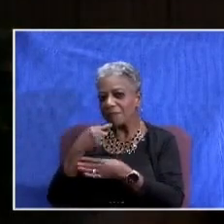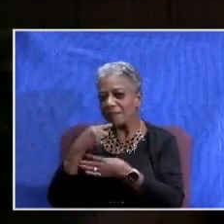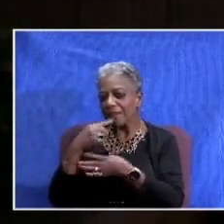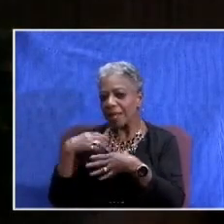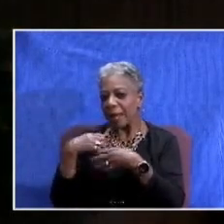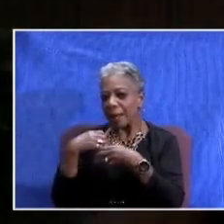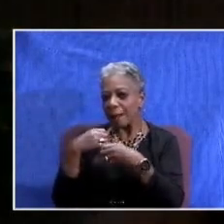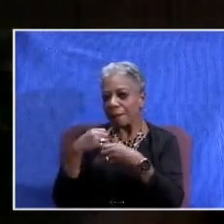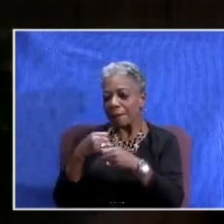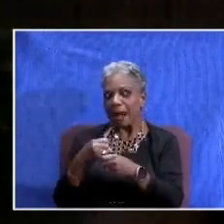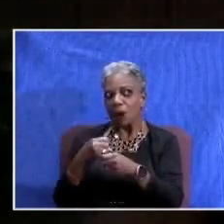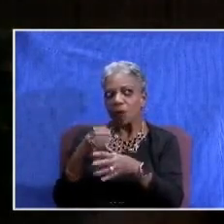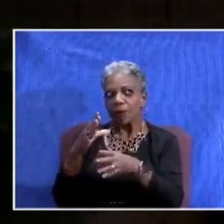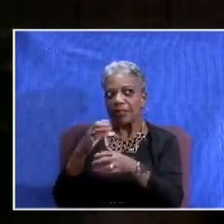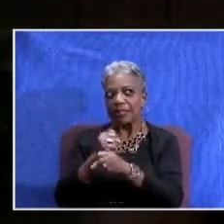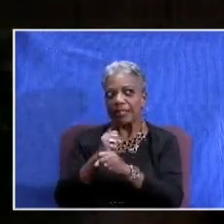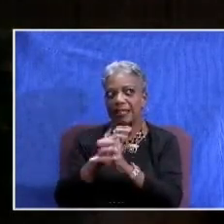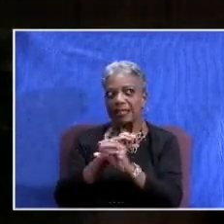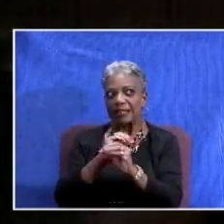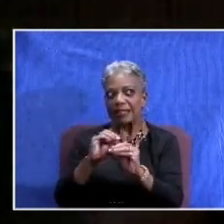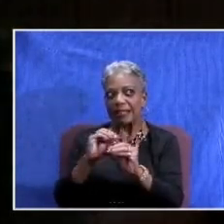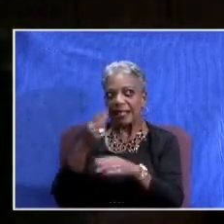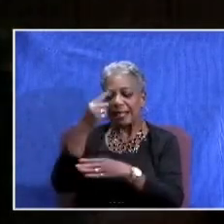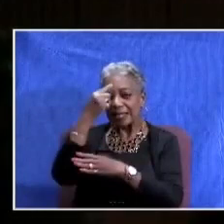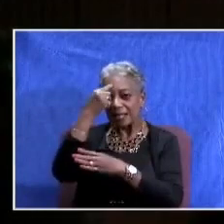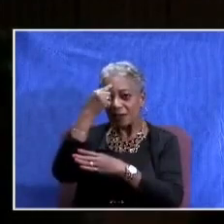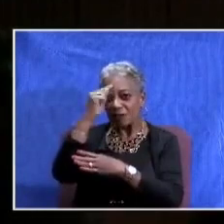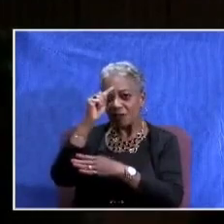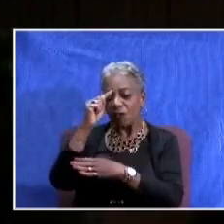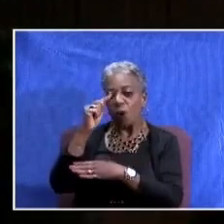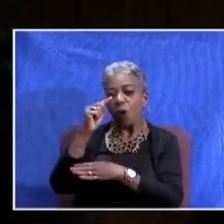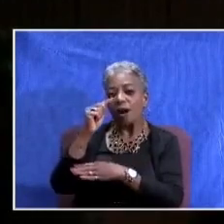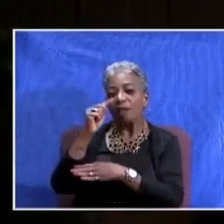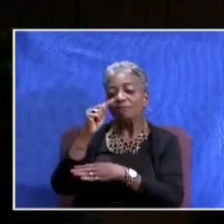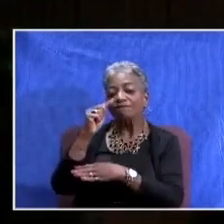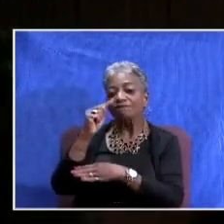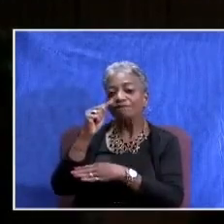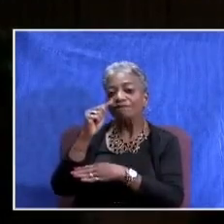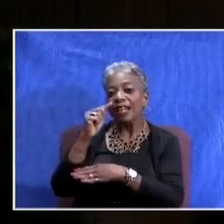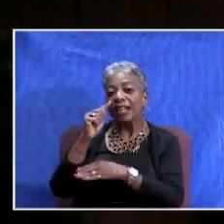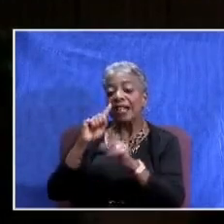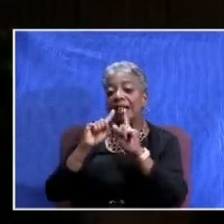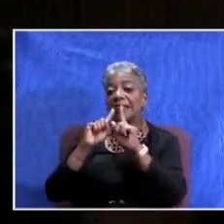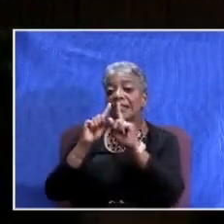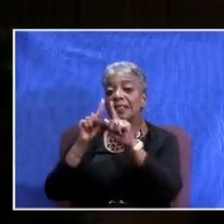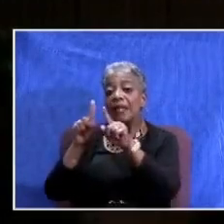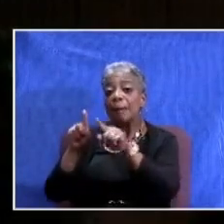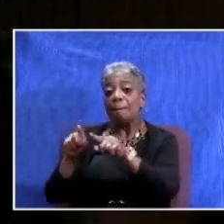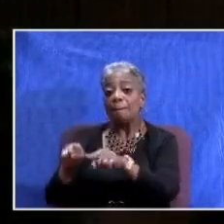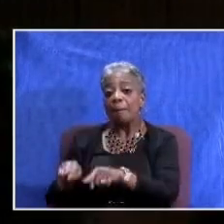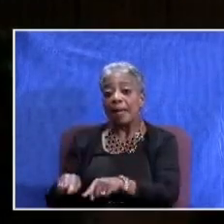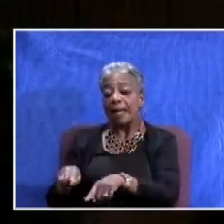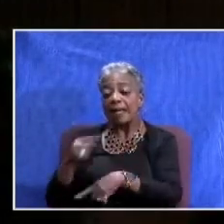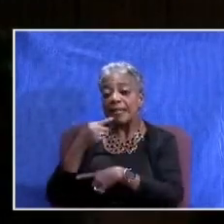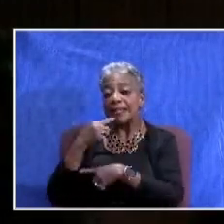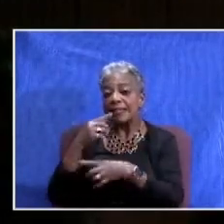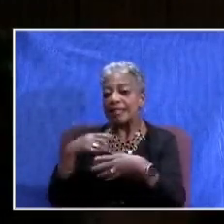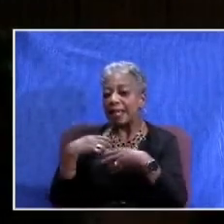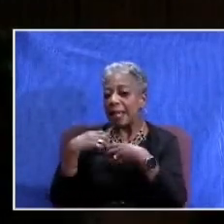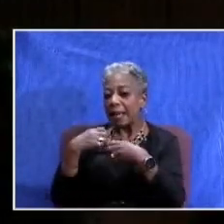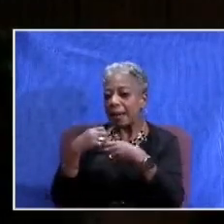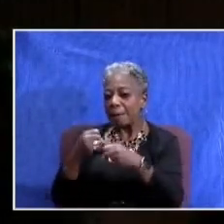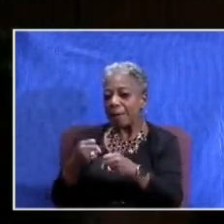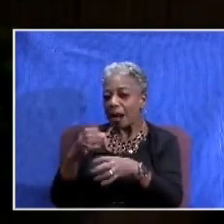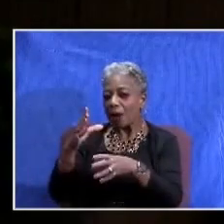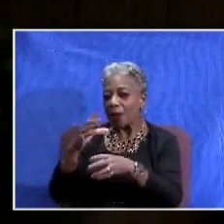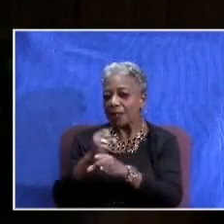demand. It never has, it never will. Let me quote Frederick Douglass again. He said, power concedes